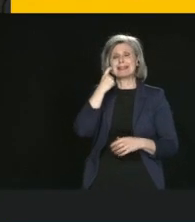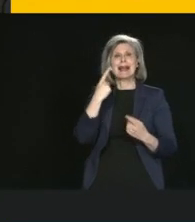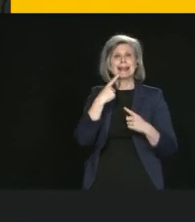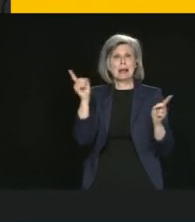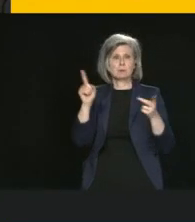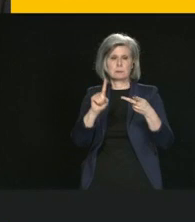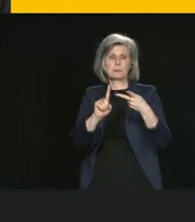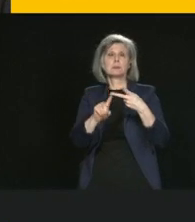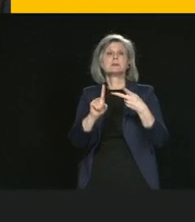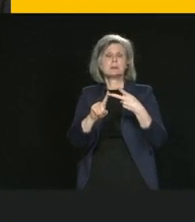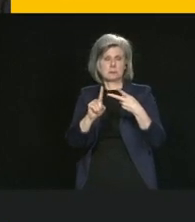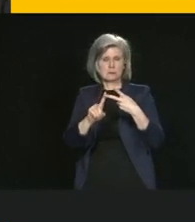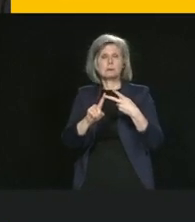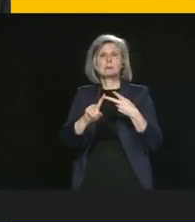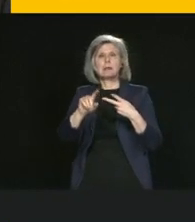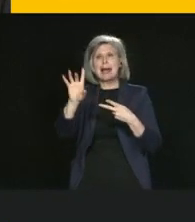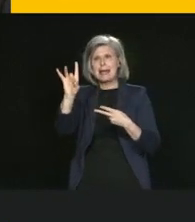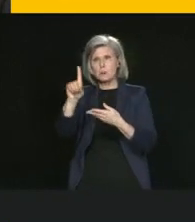Response Benefit